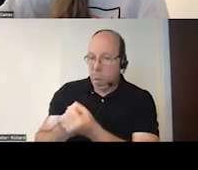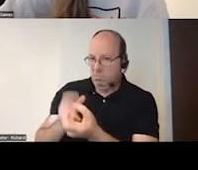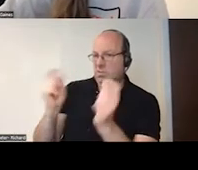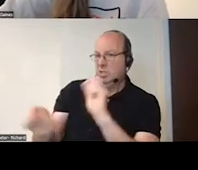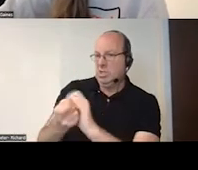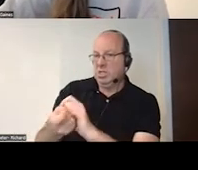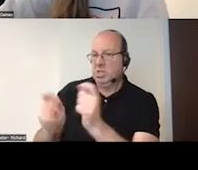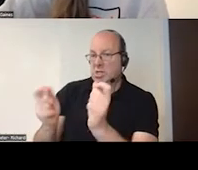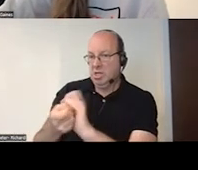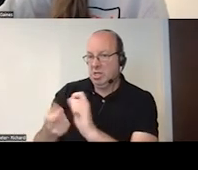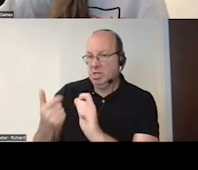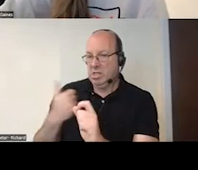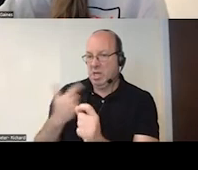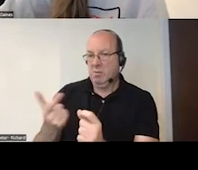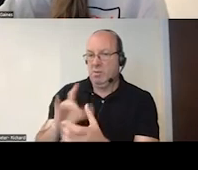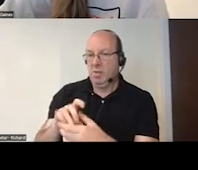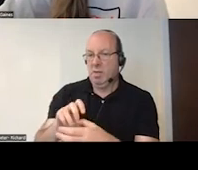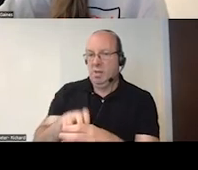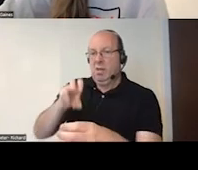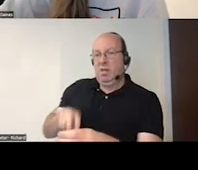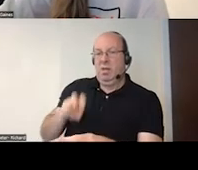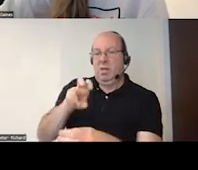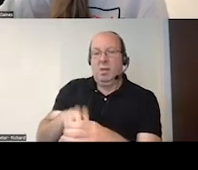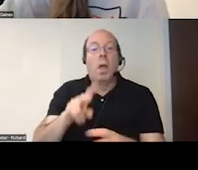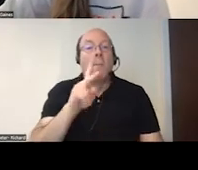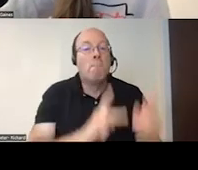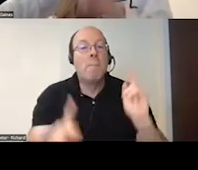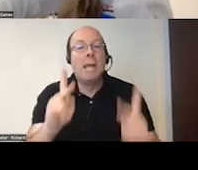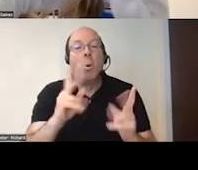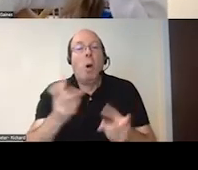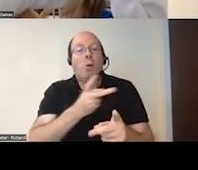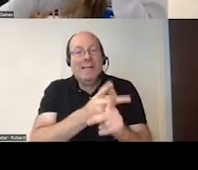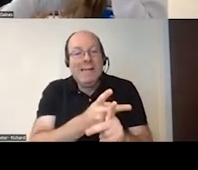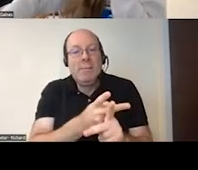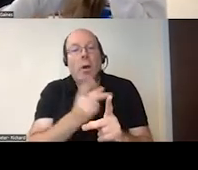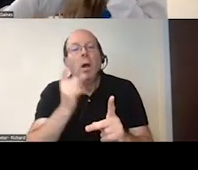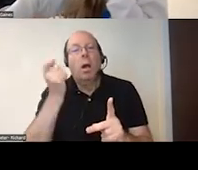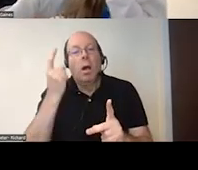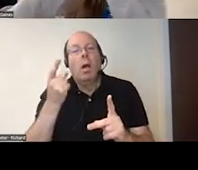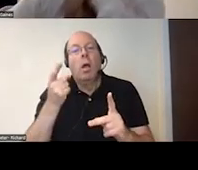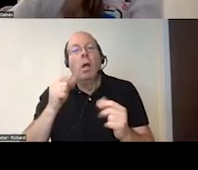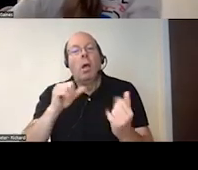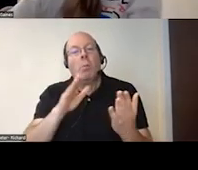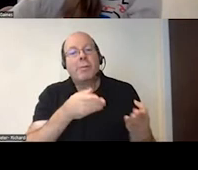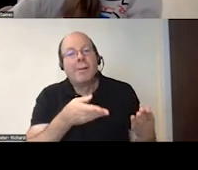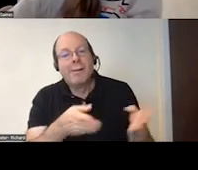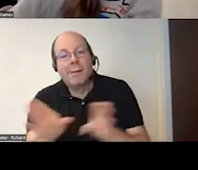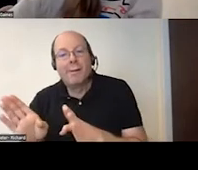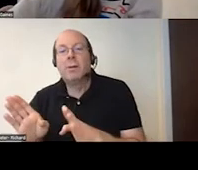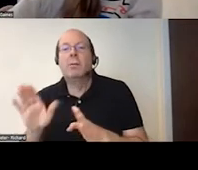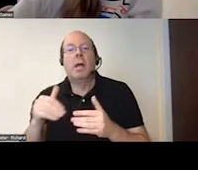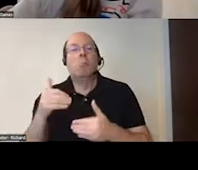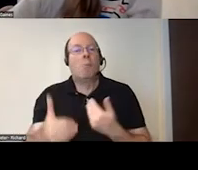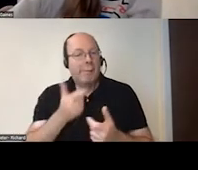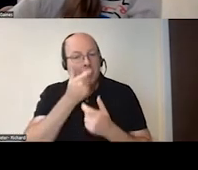way. So we're trying to figure out how to keep those people but move to something else. And it's an interesting process. There's a lot